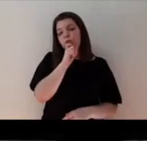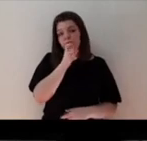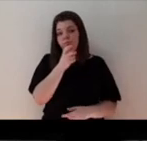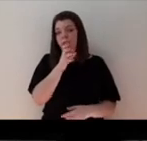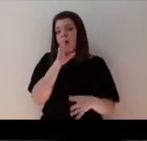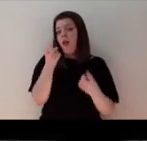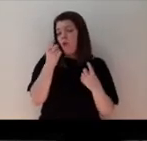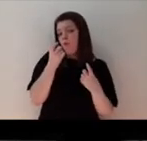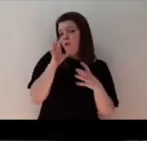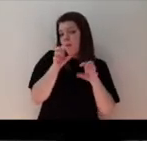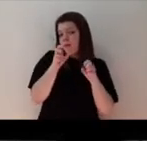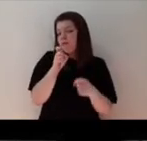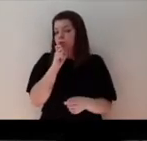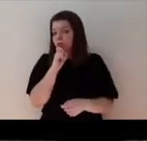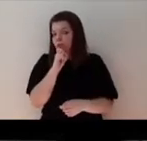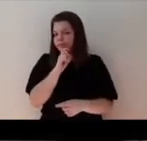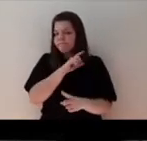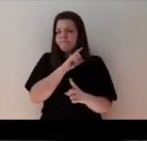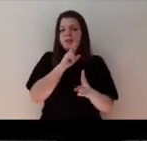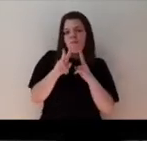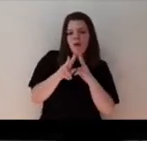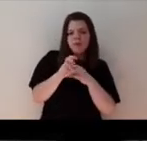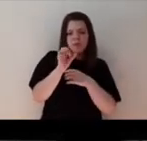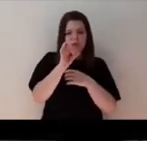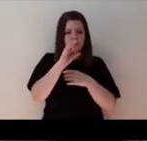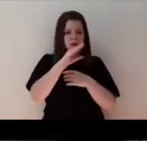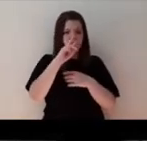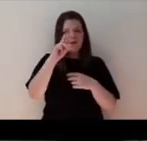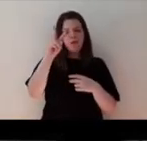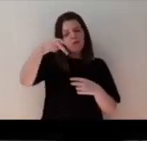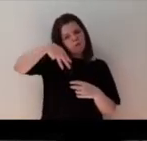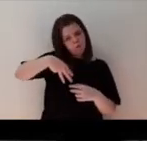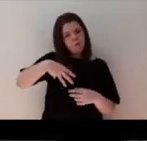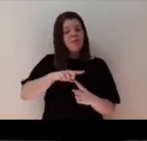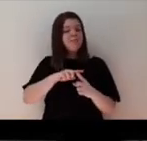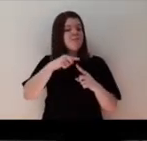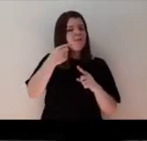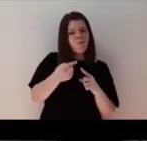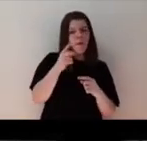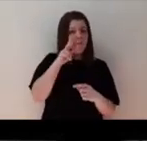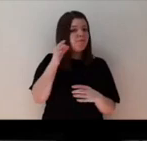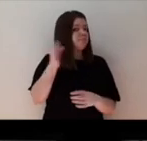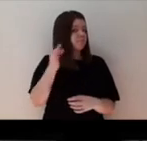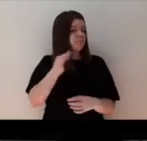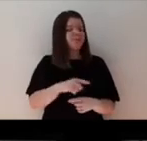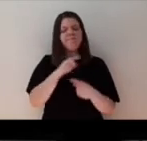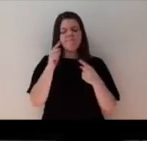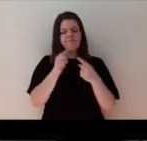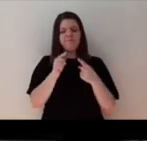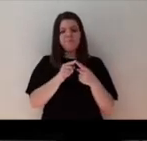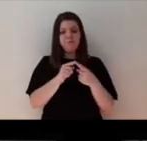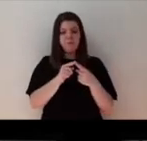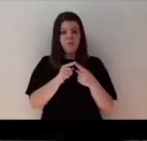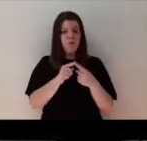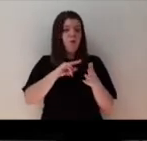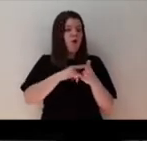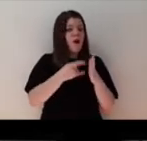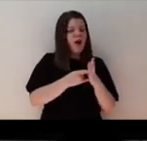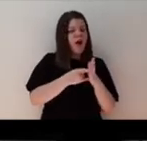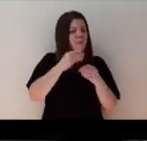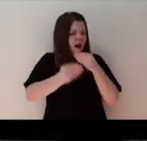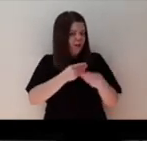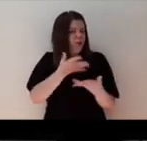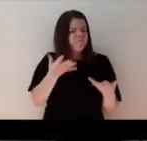Scrum. How should classes be organized and how the students learn? We will see the schedule